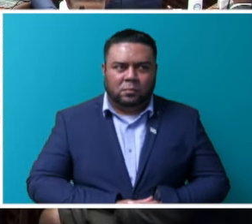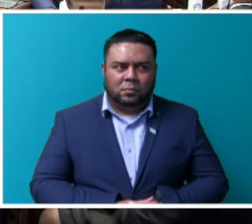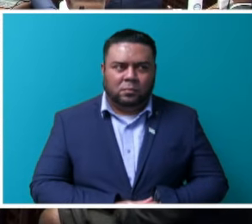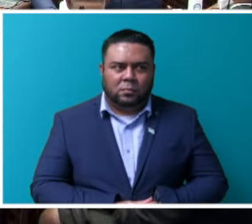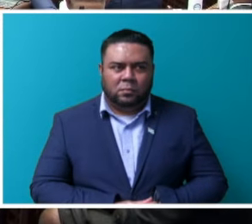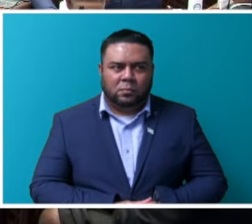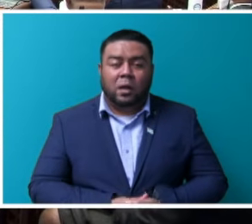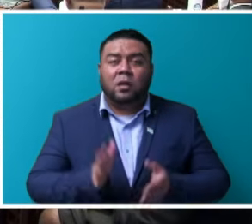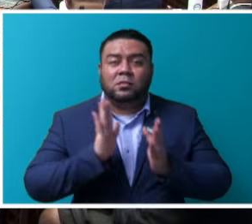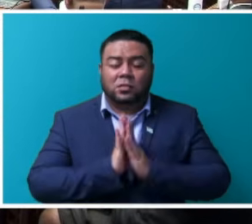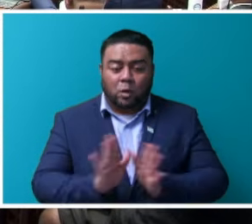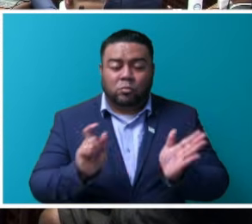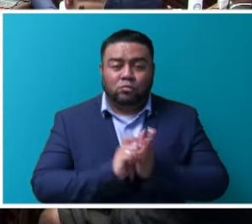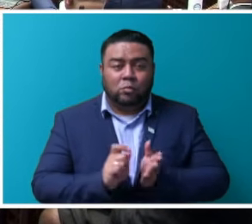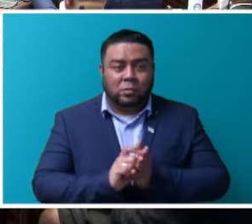Secretary General.